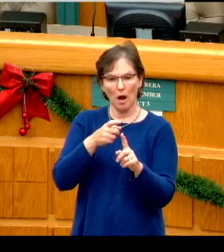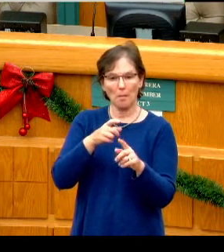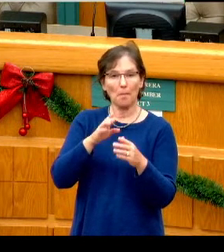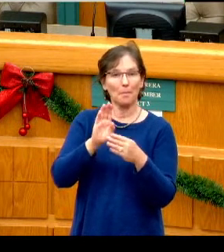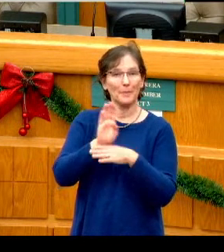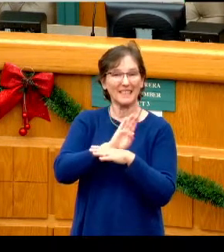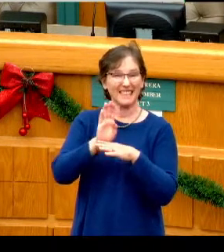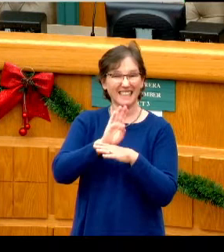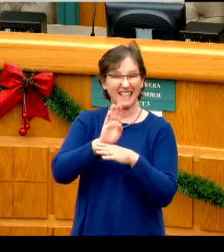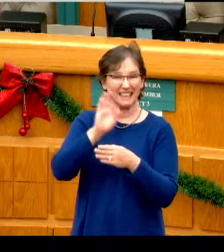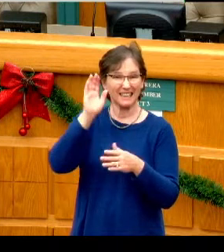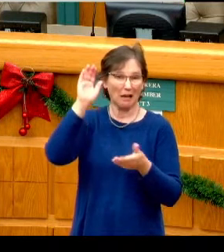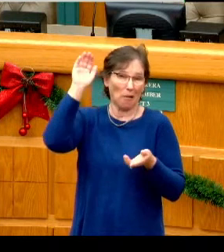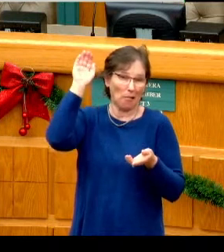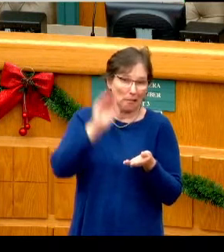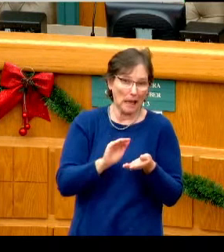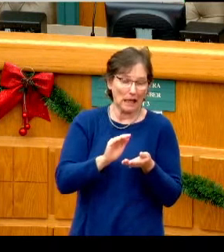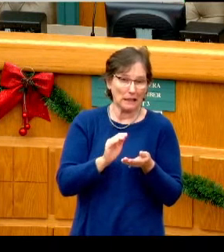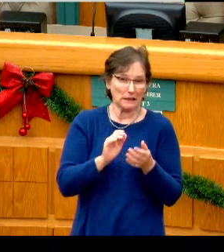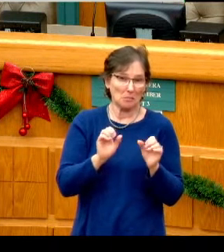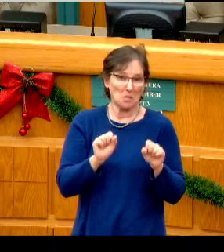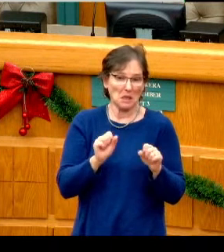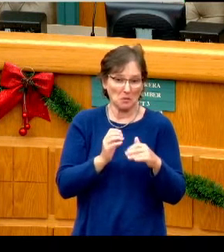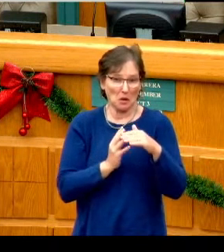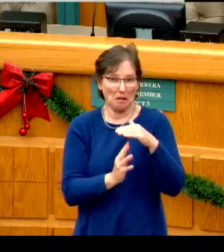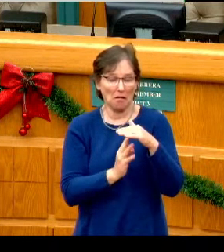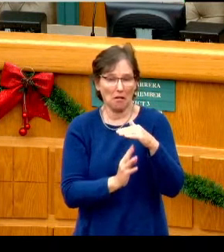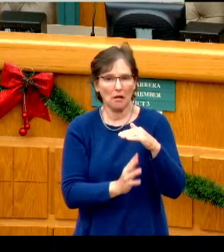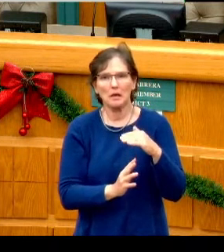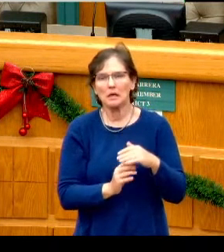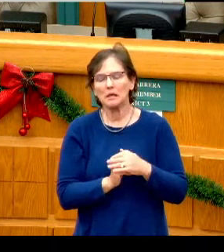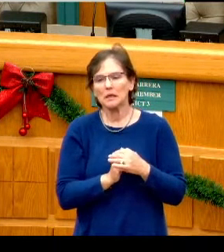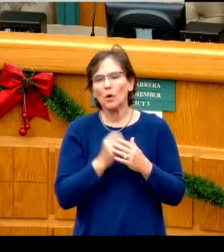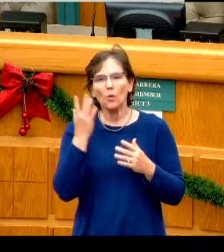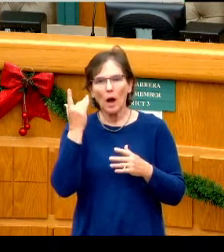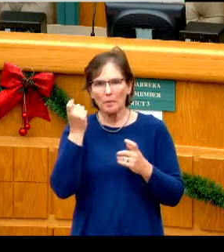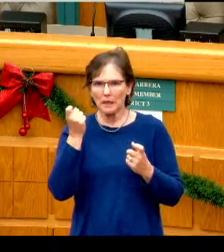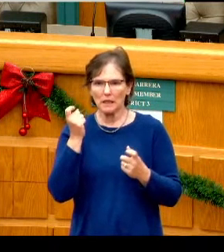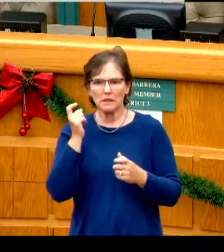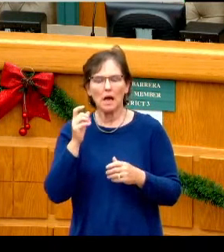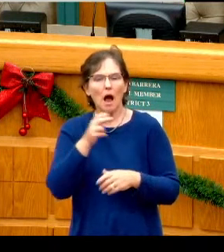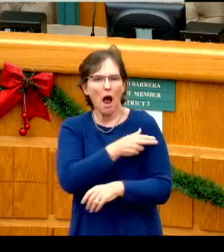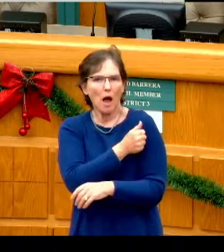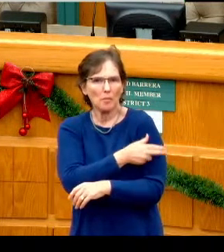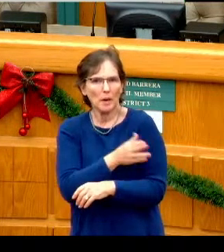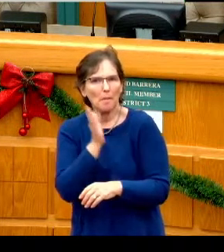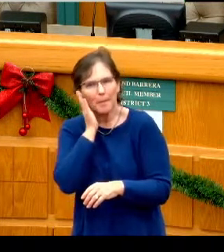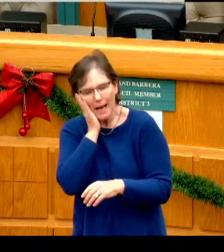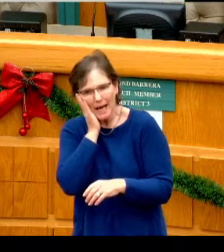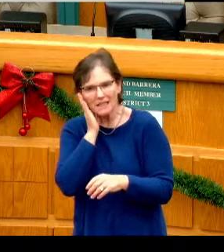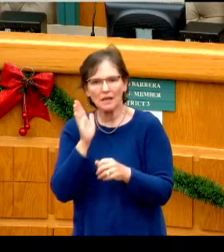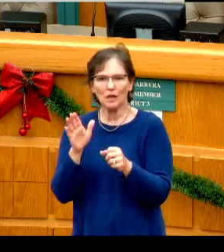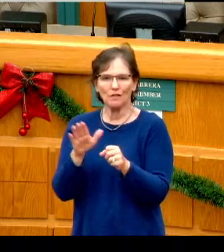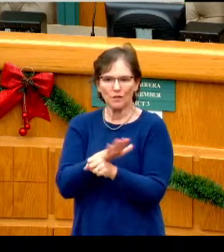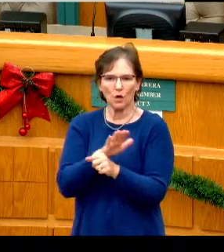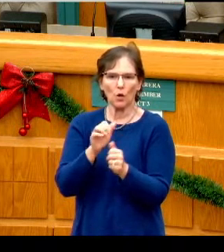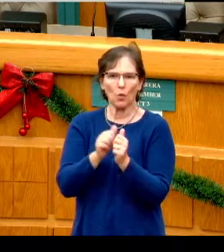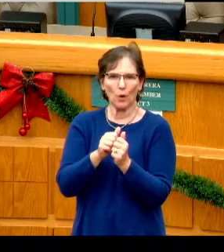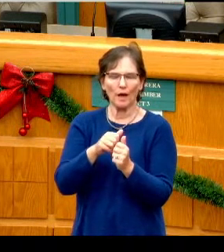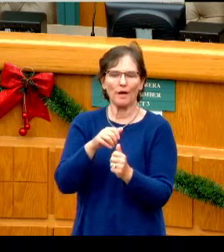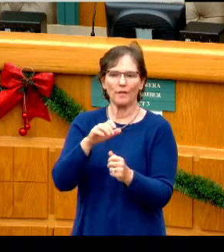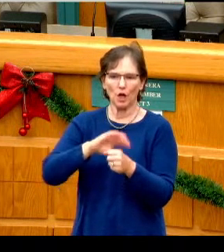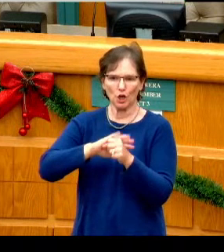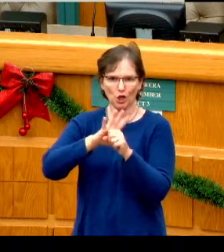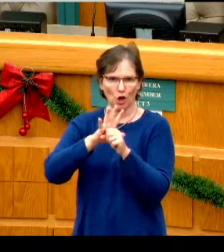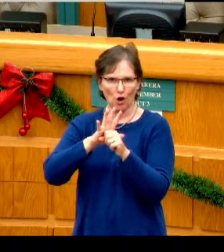the percentage of staffed beds that are filled with COVID patients. And right now, that's at about 9.7%. When this number